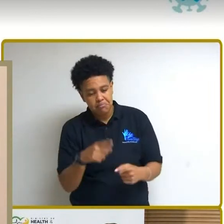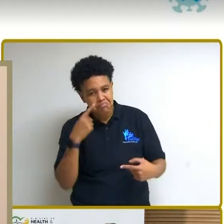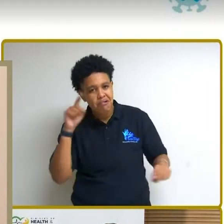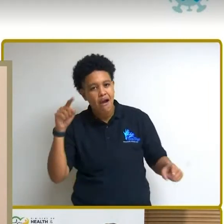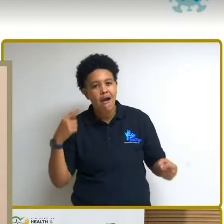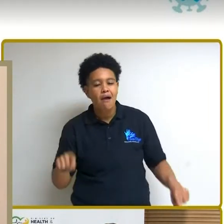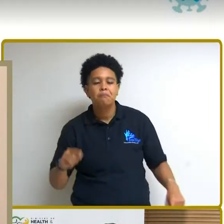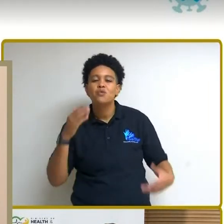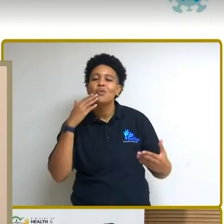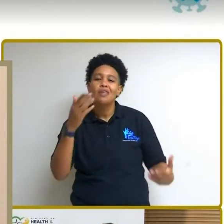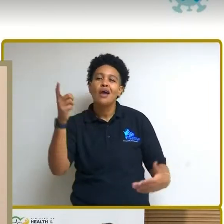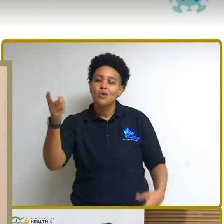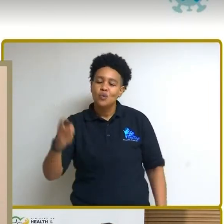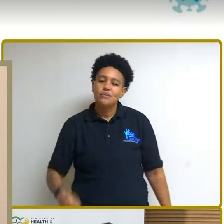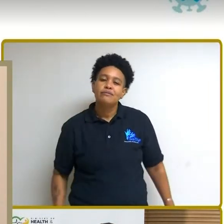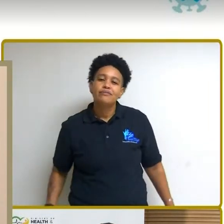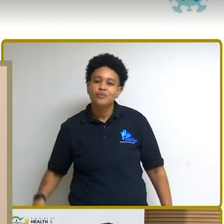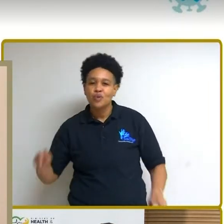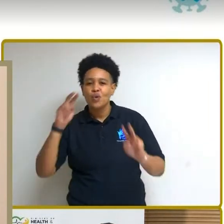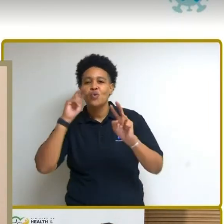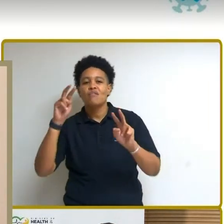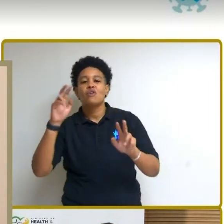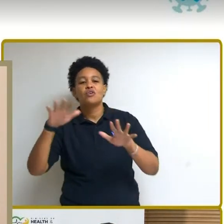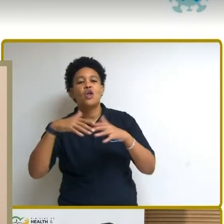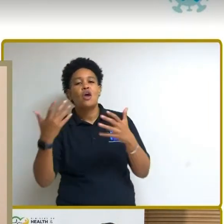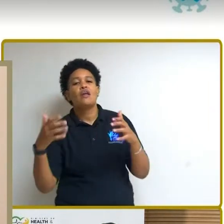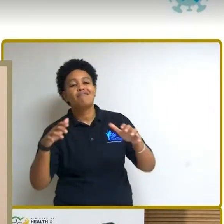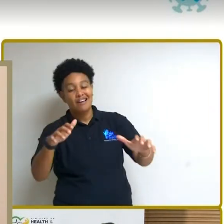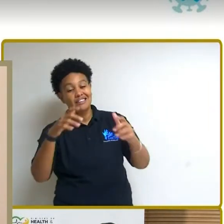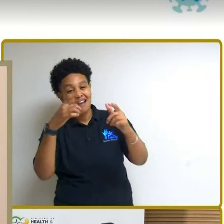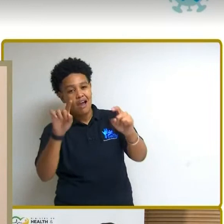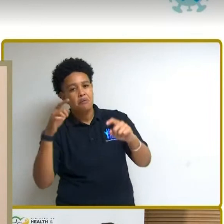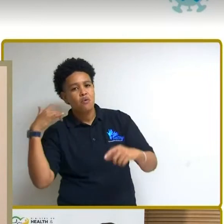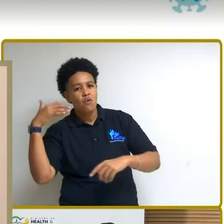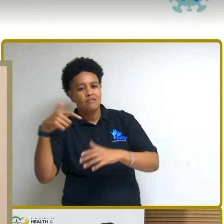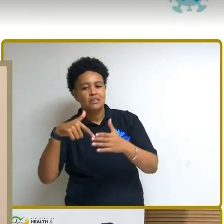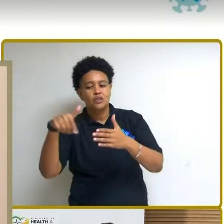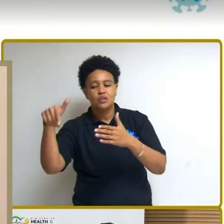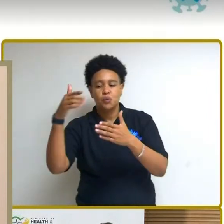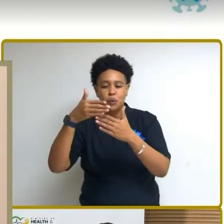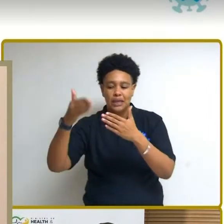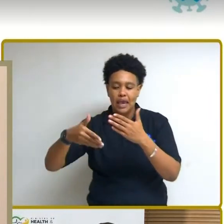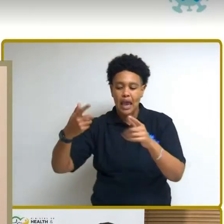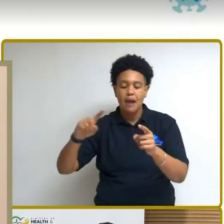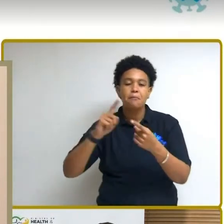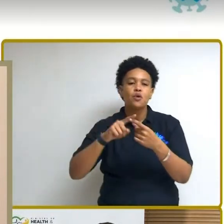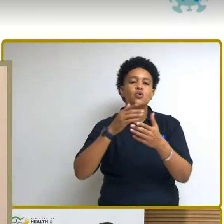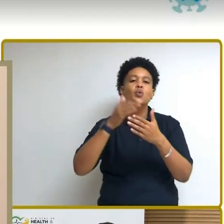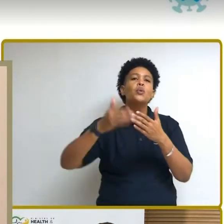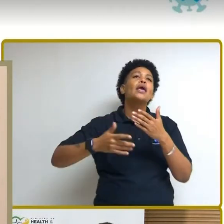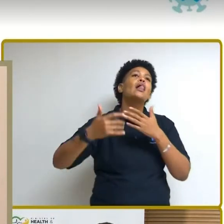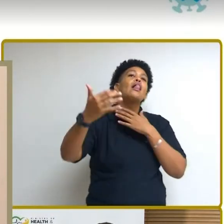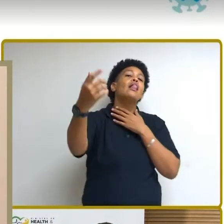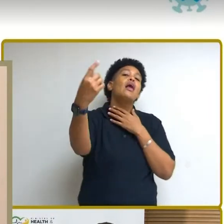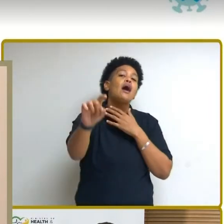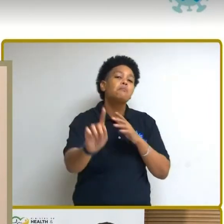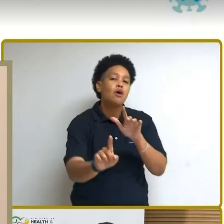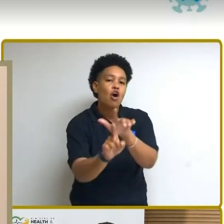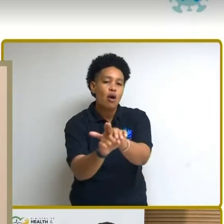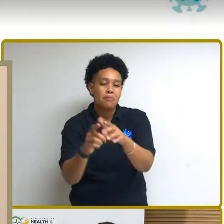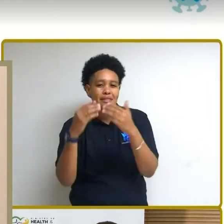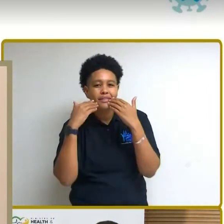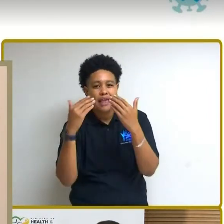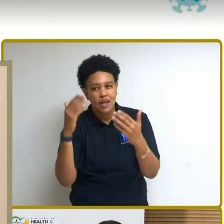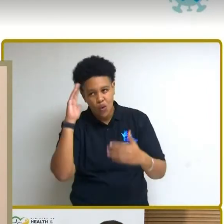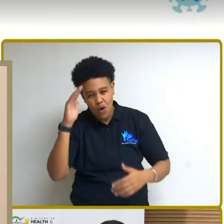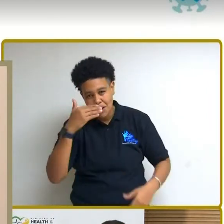So thank you very much, and we look forward to a lot of activity over this weekend and in the weekends to come. Thank you.